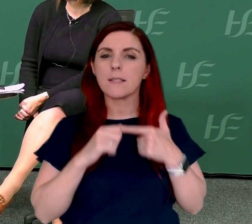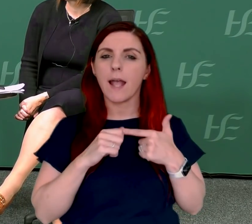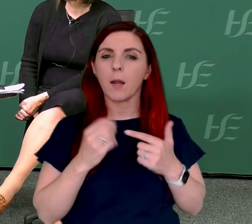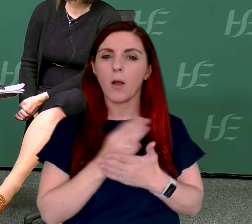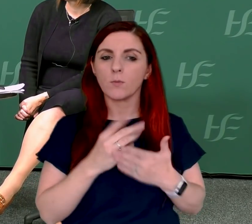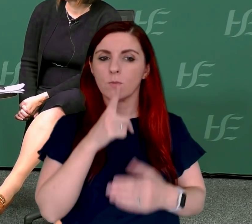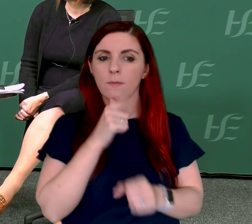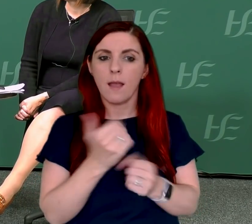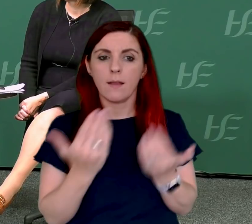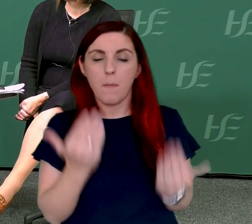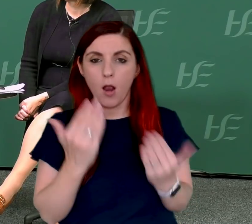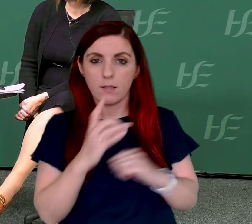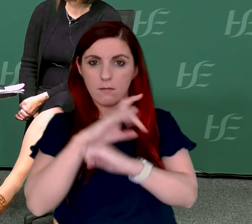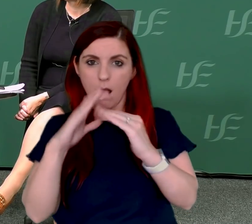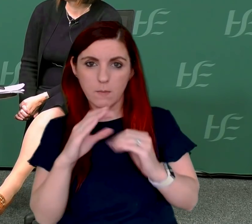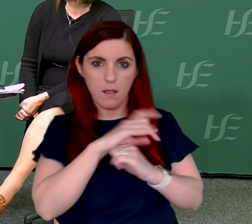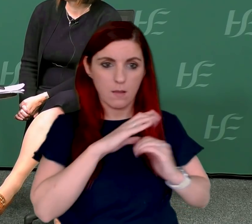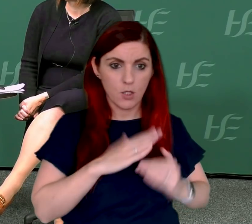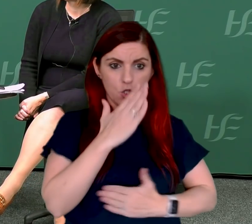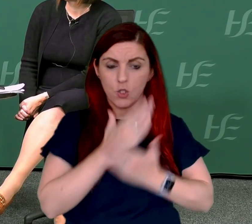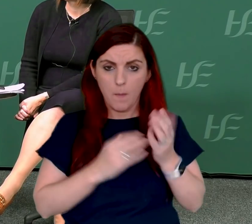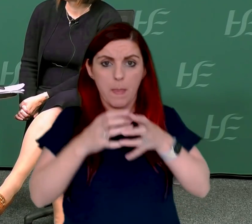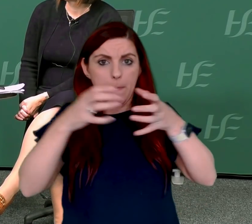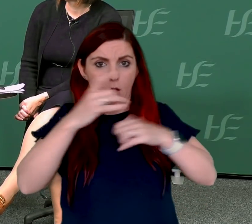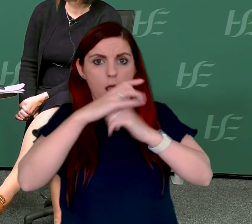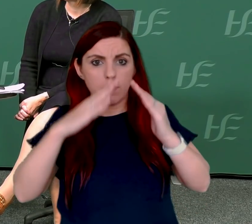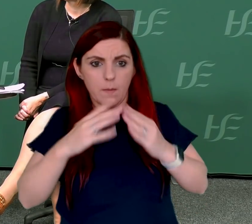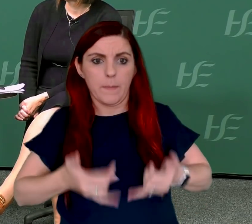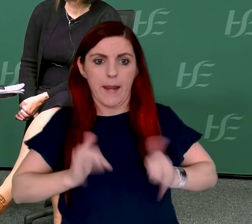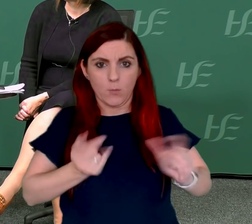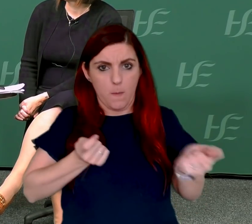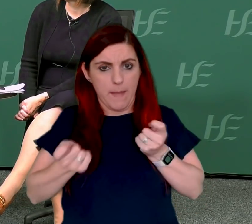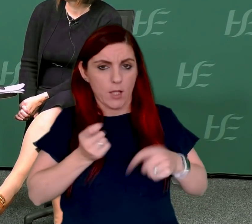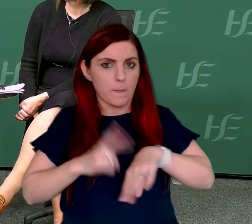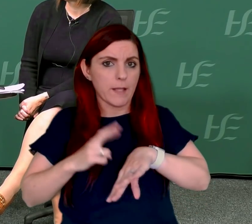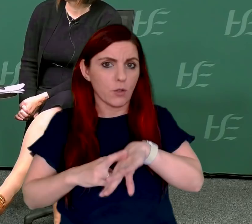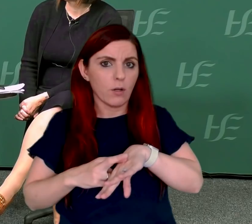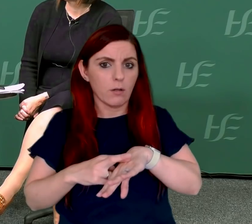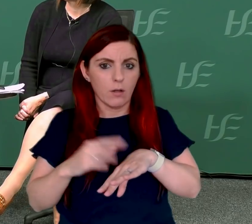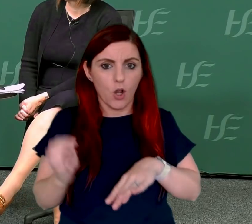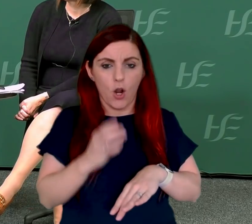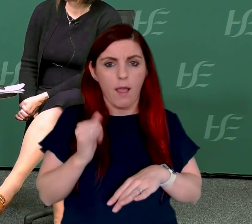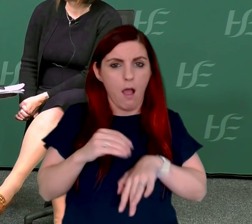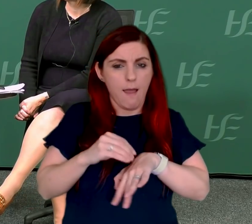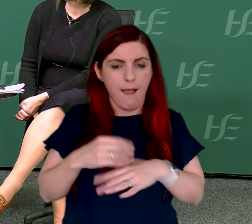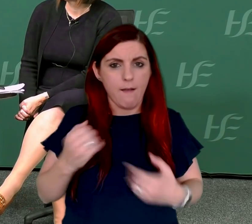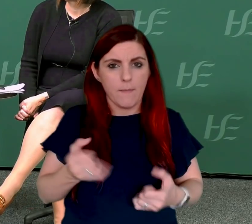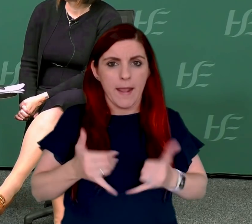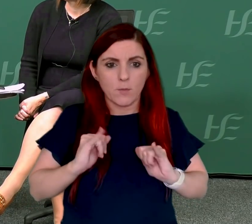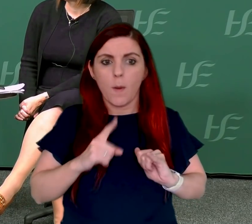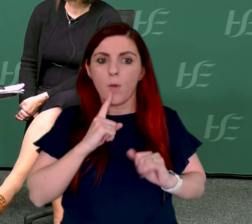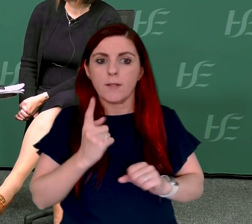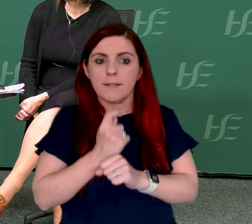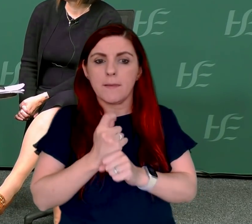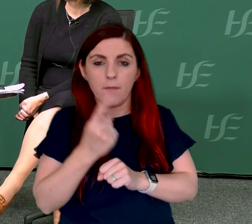between sites. Yes, there are, and some of our bigger sites have managed much better at the early stages, particularly in terms of capacity. But even if you